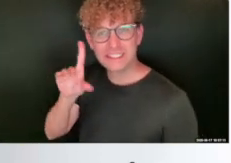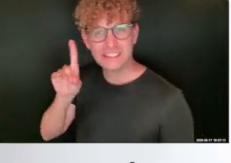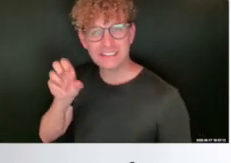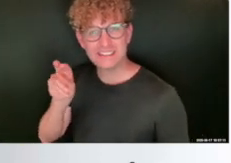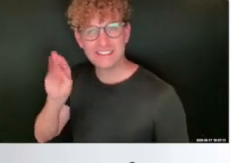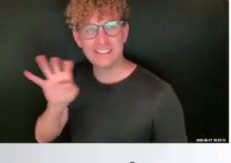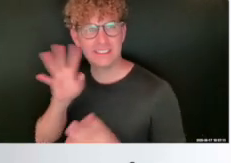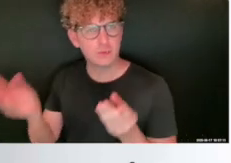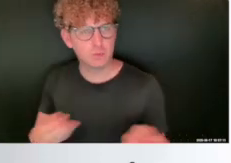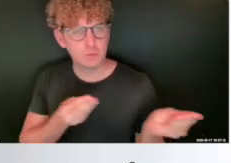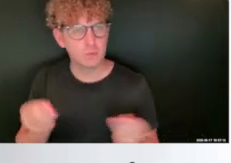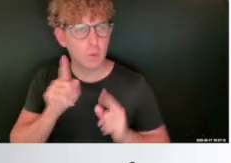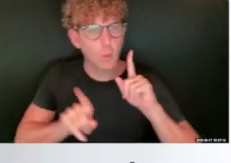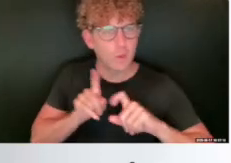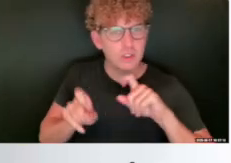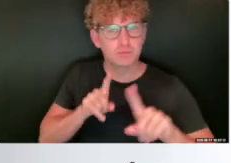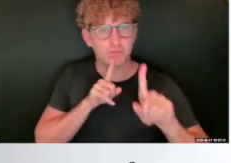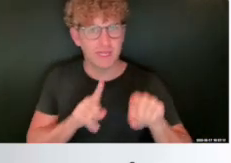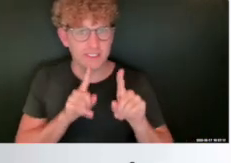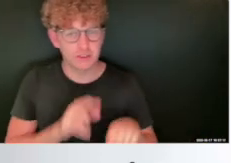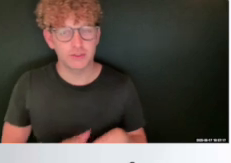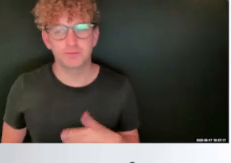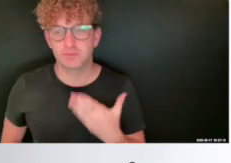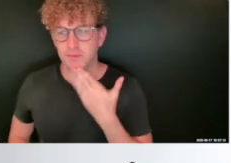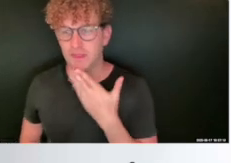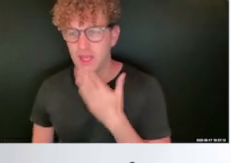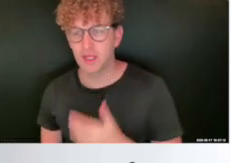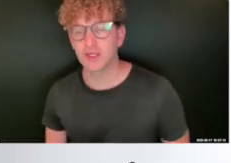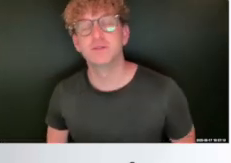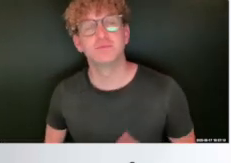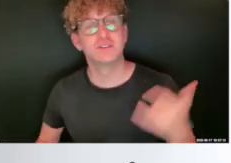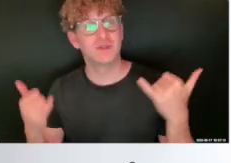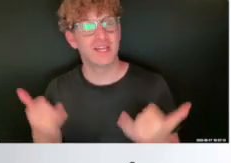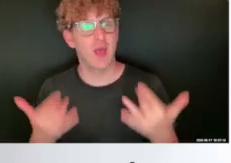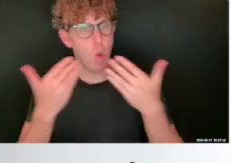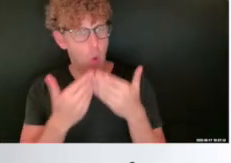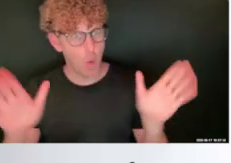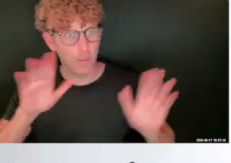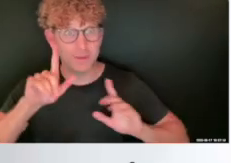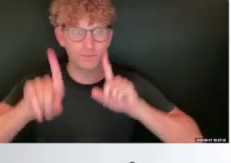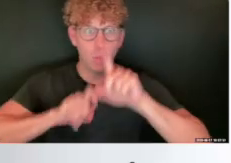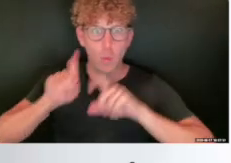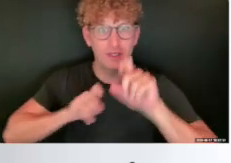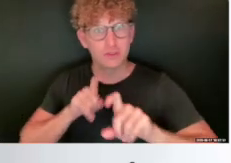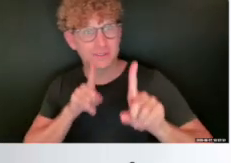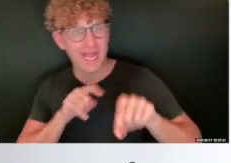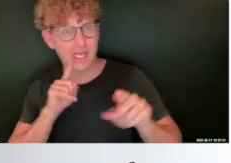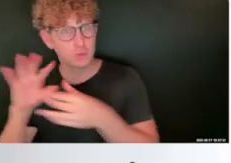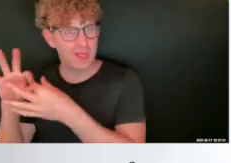tap Raise Hand in the More tab. And by phone, please press *2 to raise your hand. You may also email questions